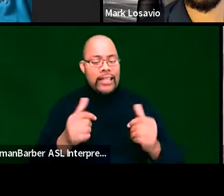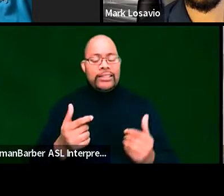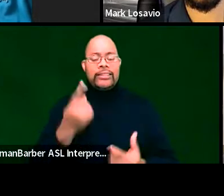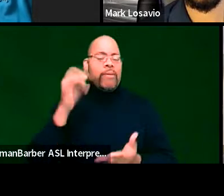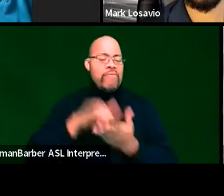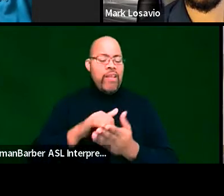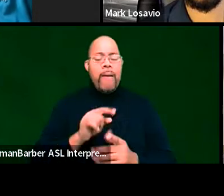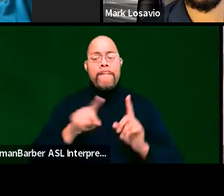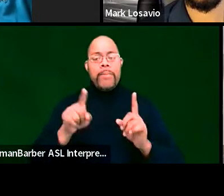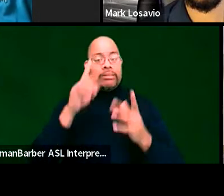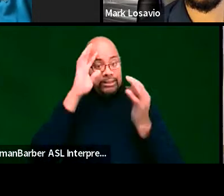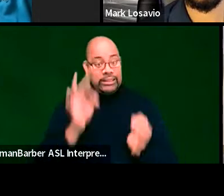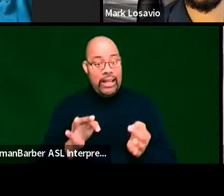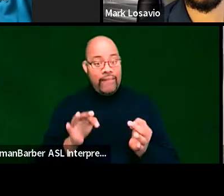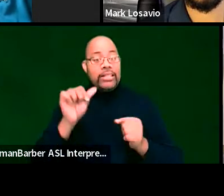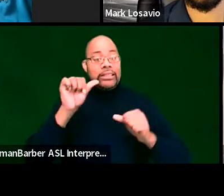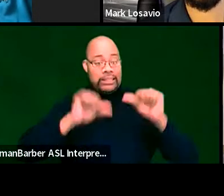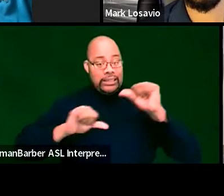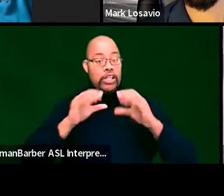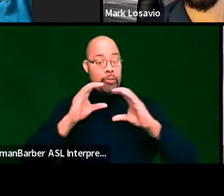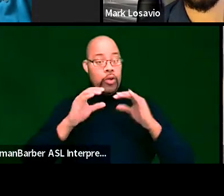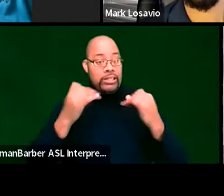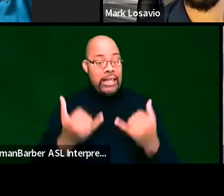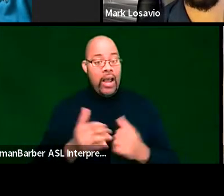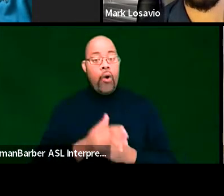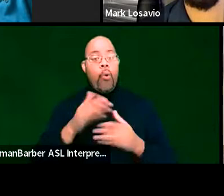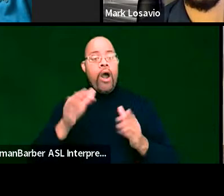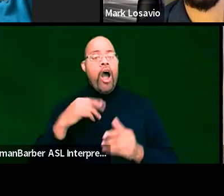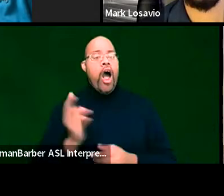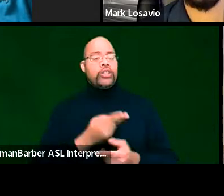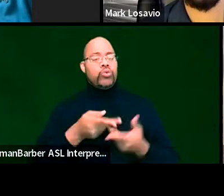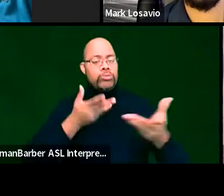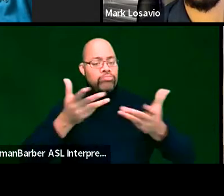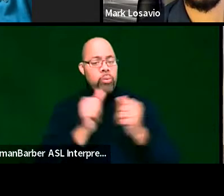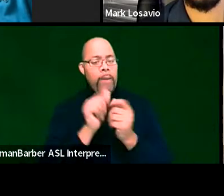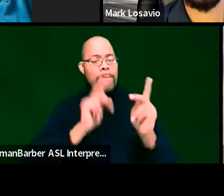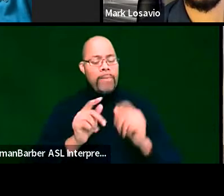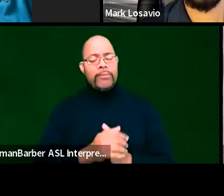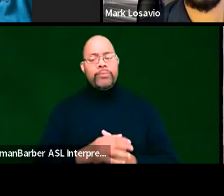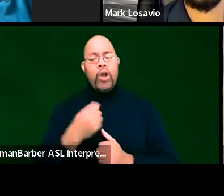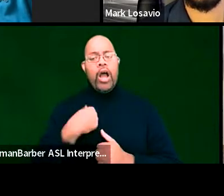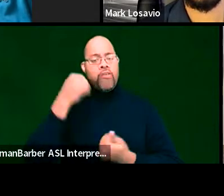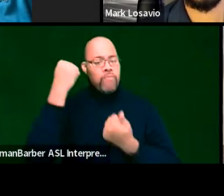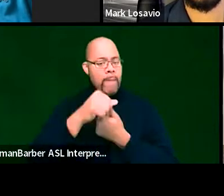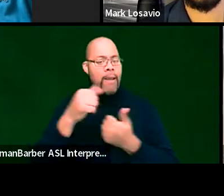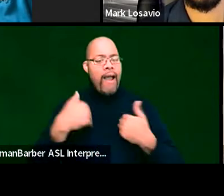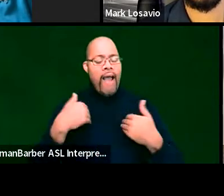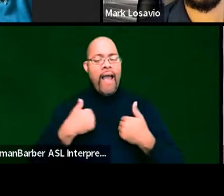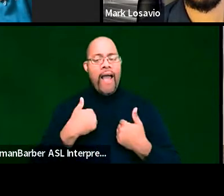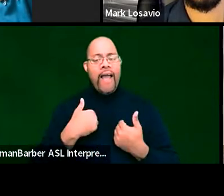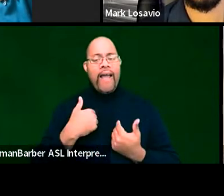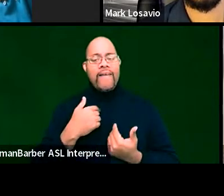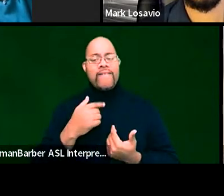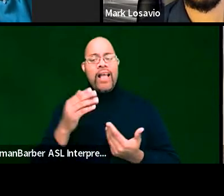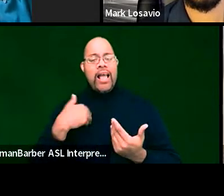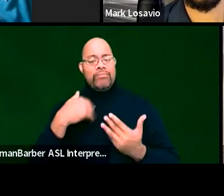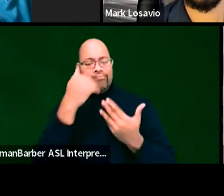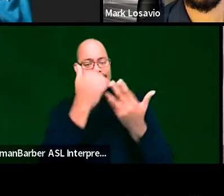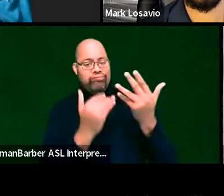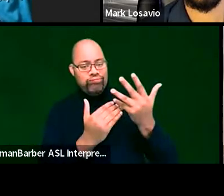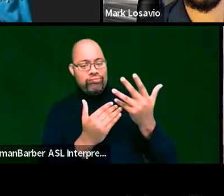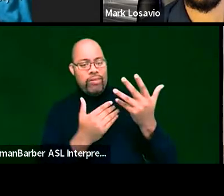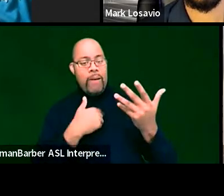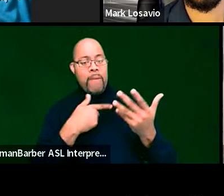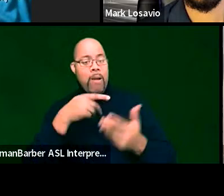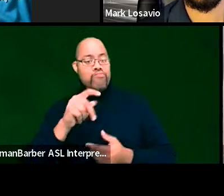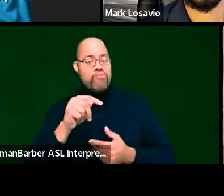that, but it's definitely the science communication and it's a way for us to engage with people. And so I remember having like a sawfish rostrum. That was my favorite prop